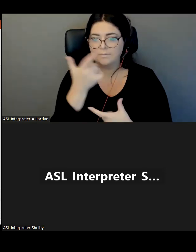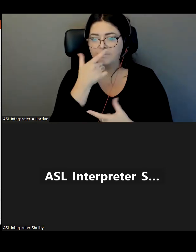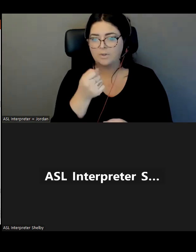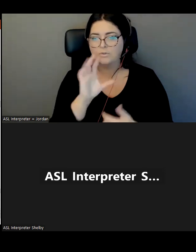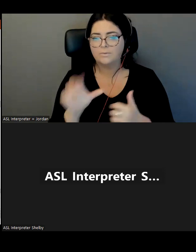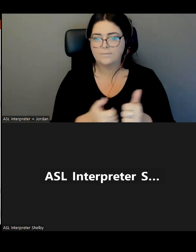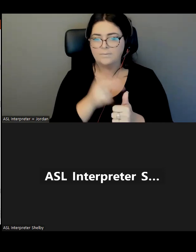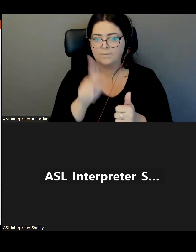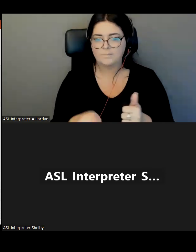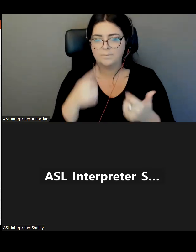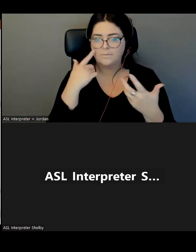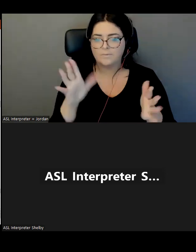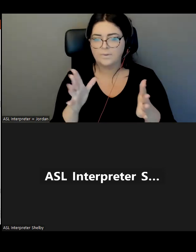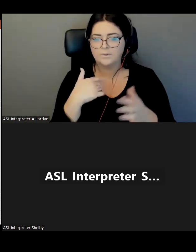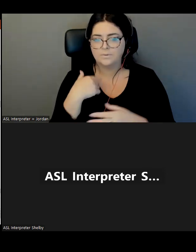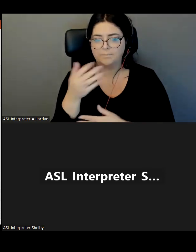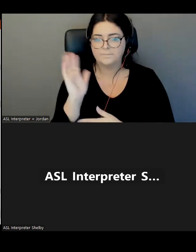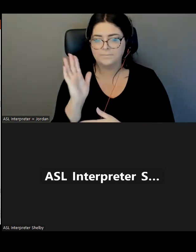after.